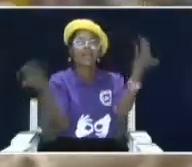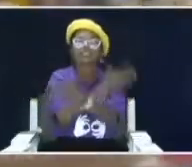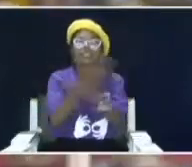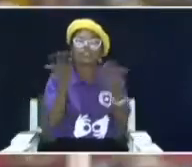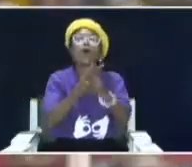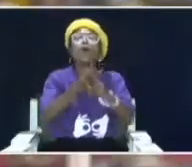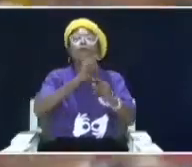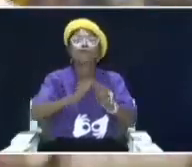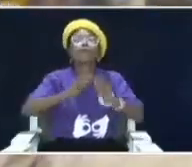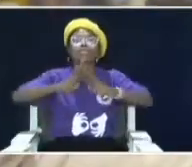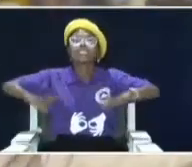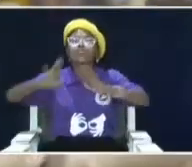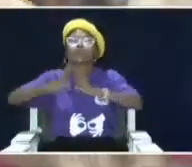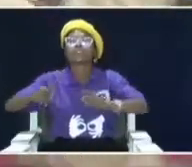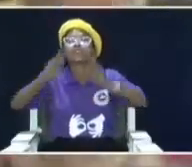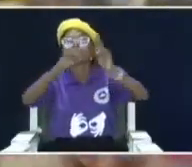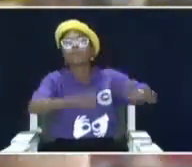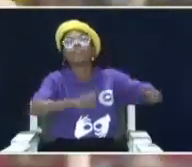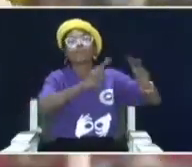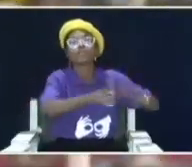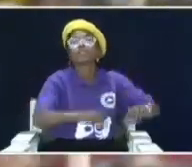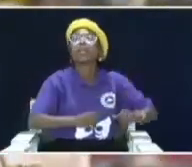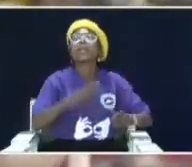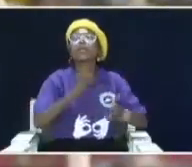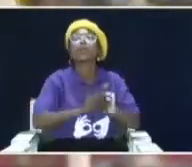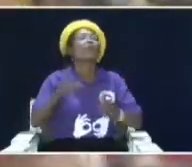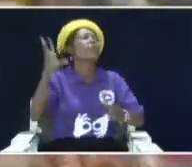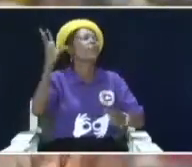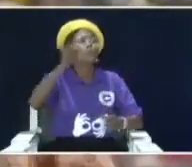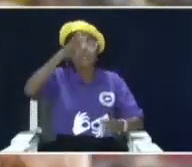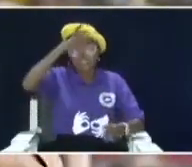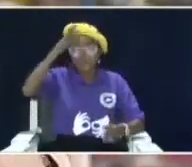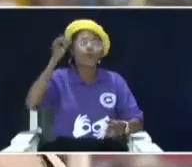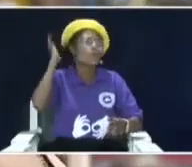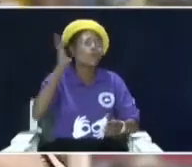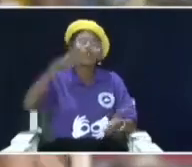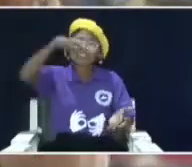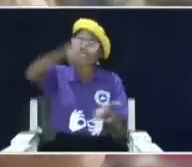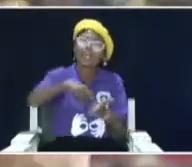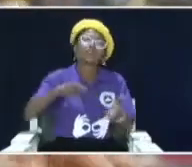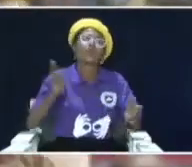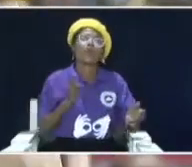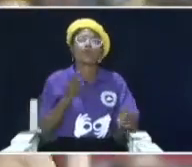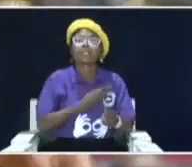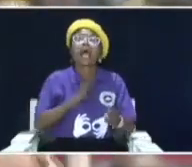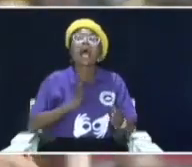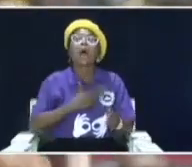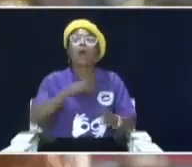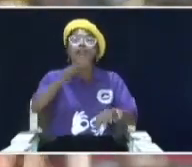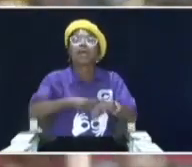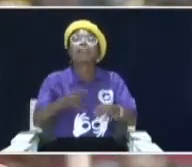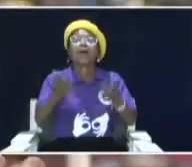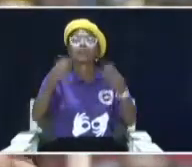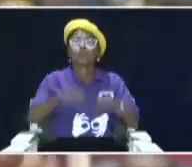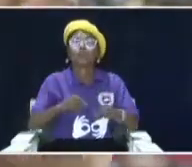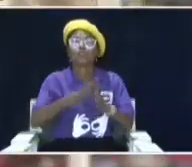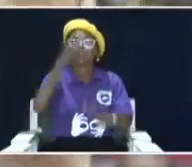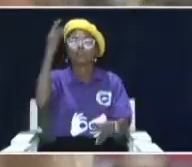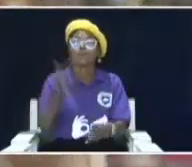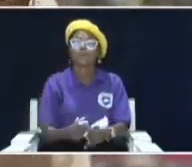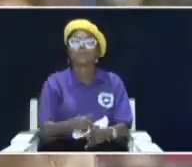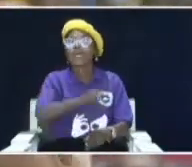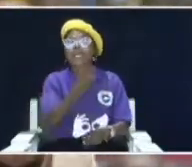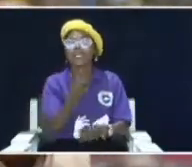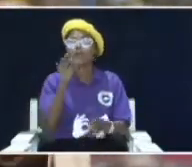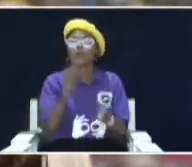from city to city. No demon must be able to stand us. Our time has finally come.